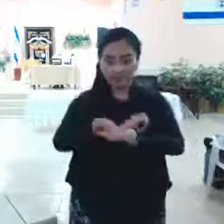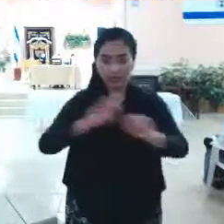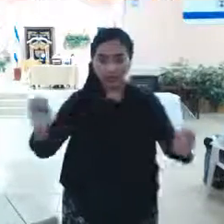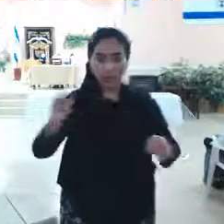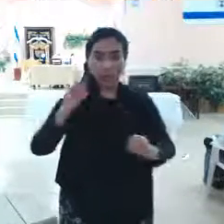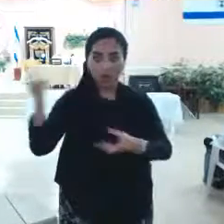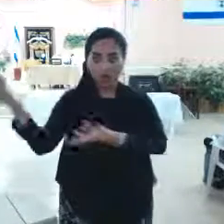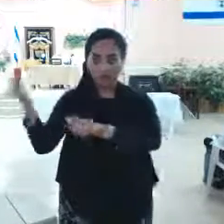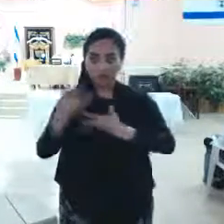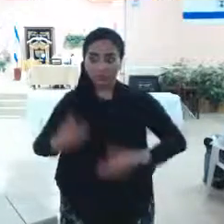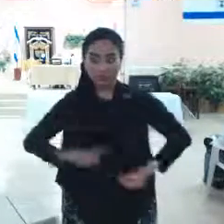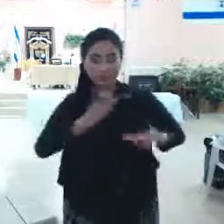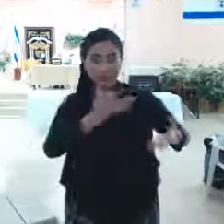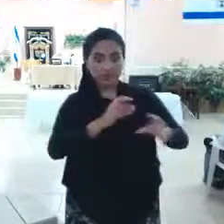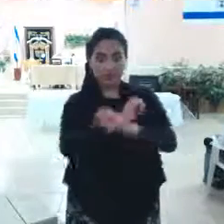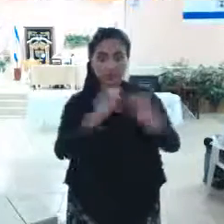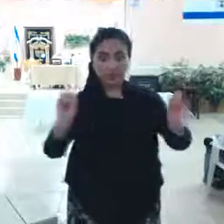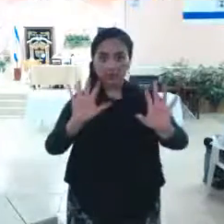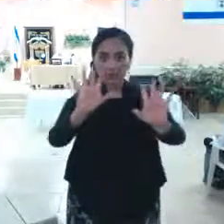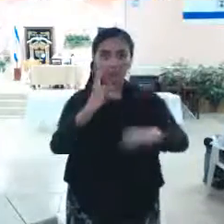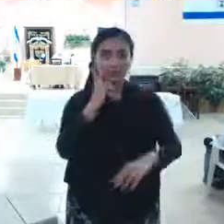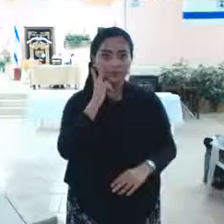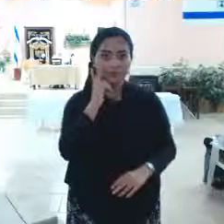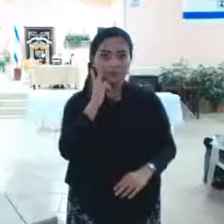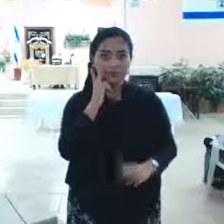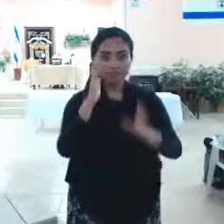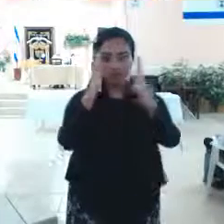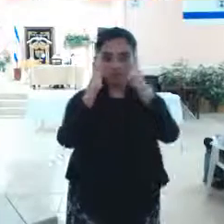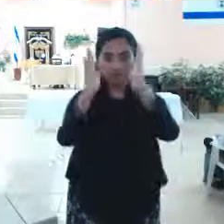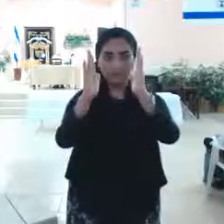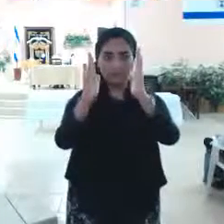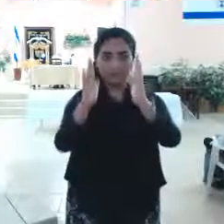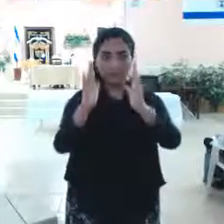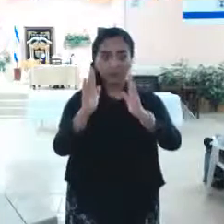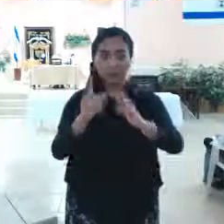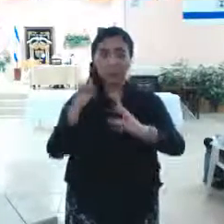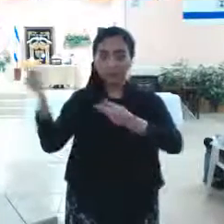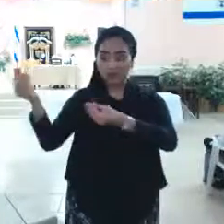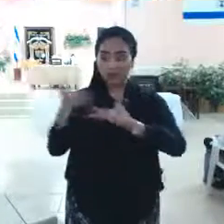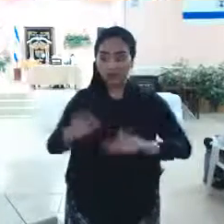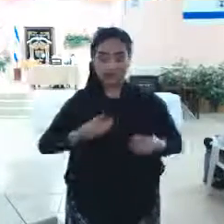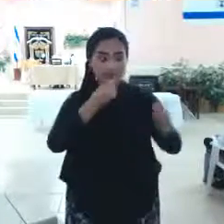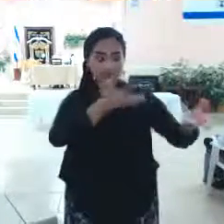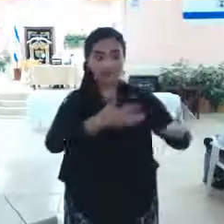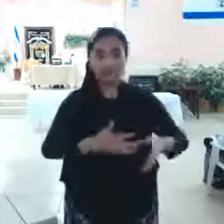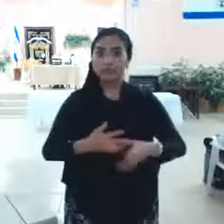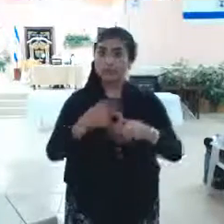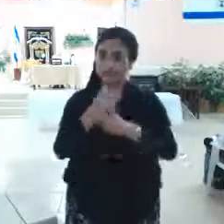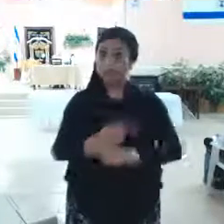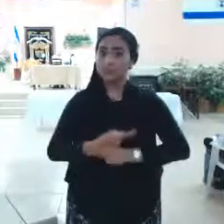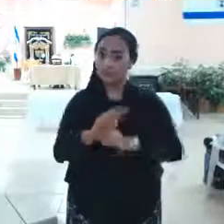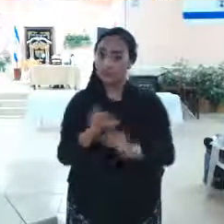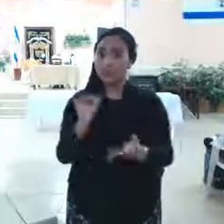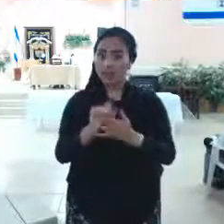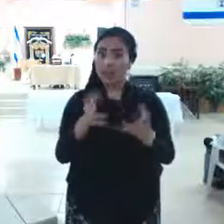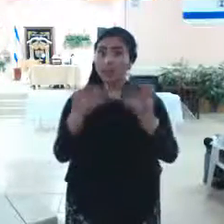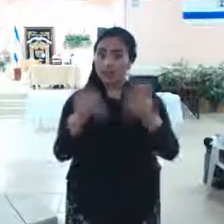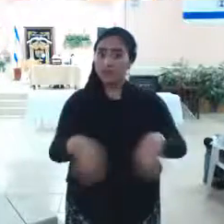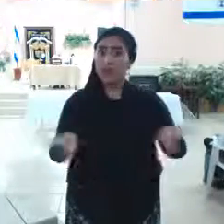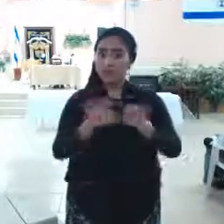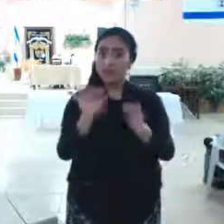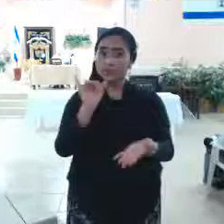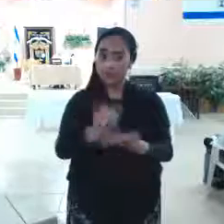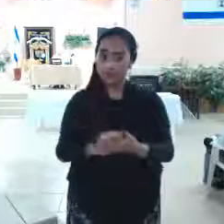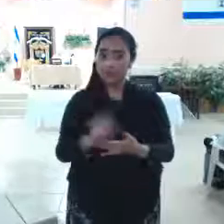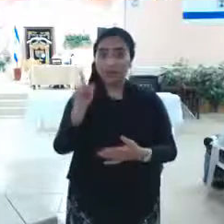don't gossip or to bring and to take attention to that. To bring and to take things, that is